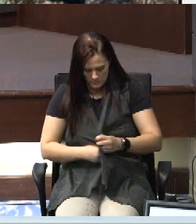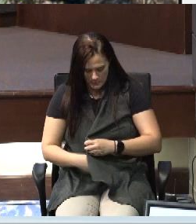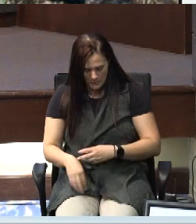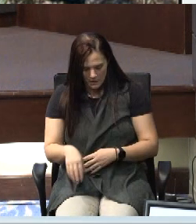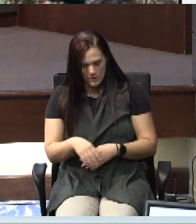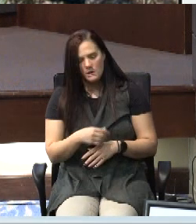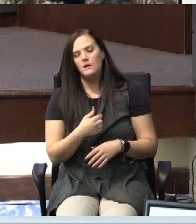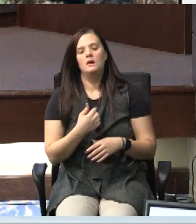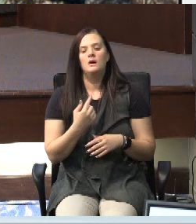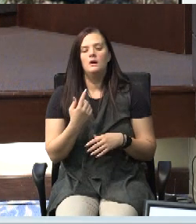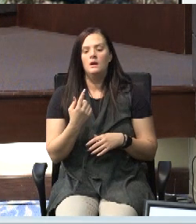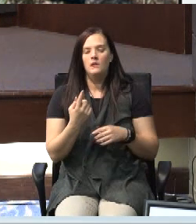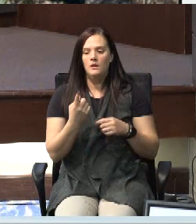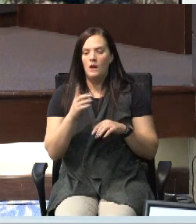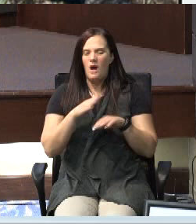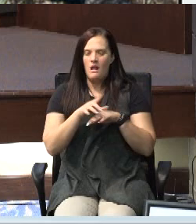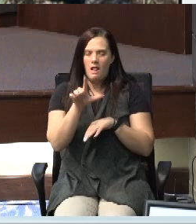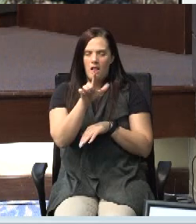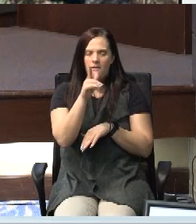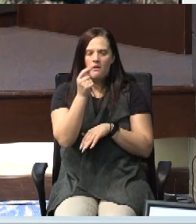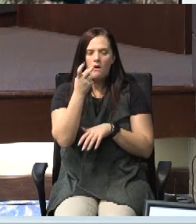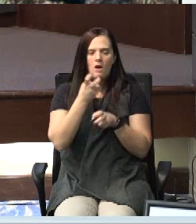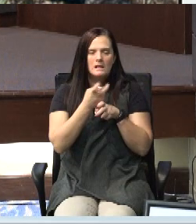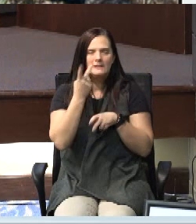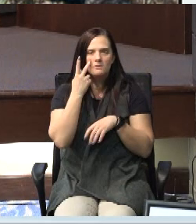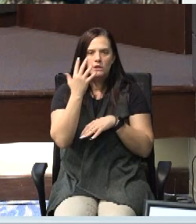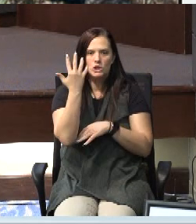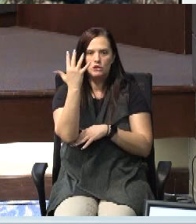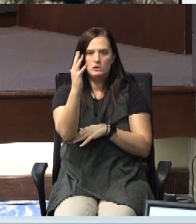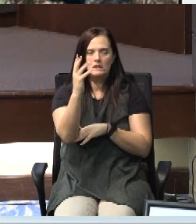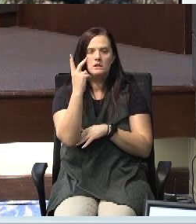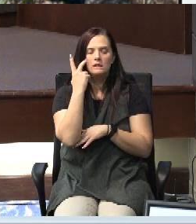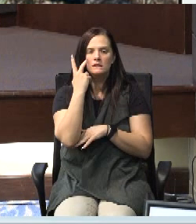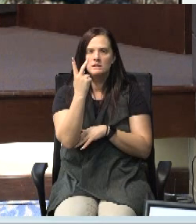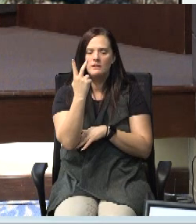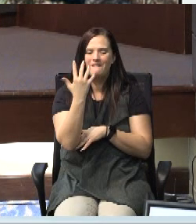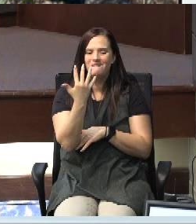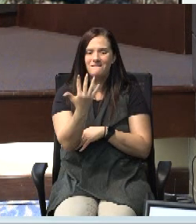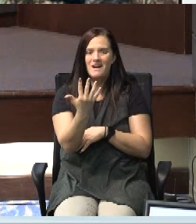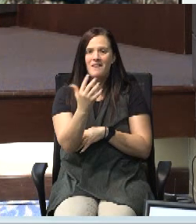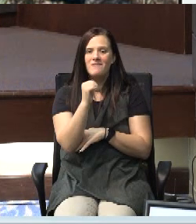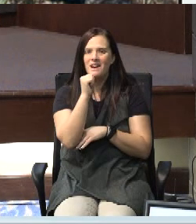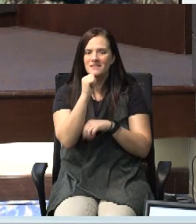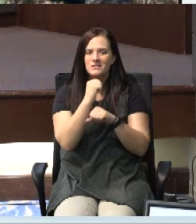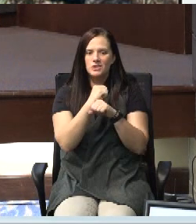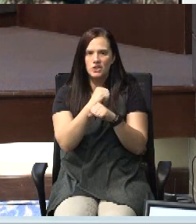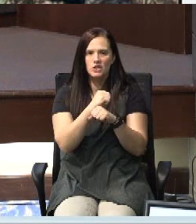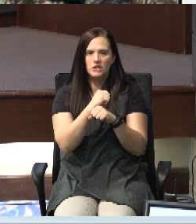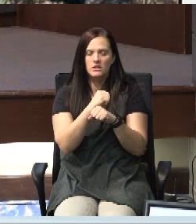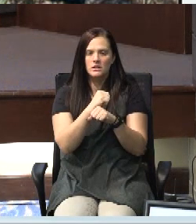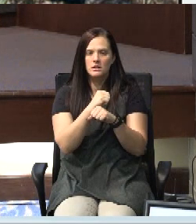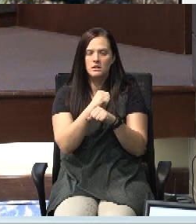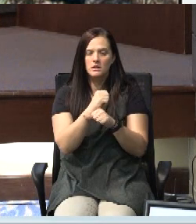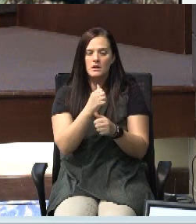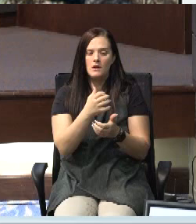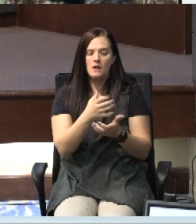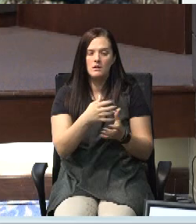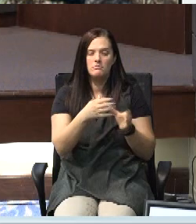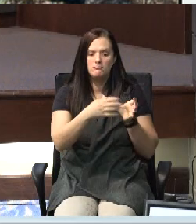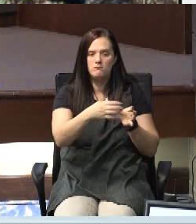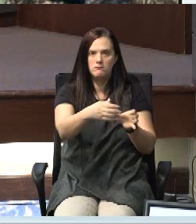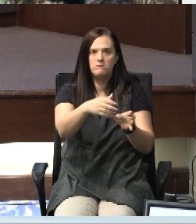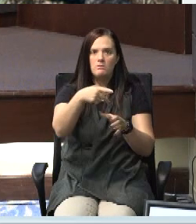The one on the left, and it's kind of hard to see, but in the tree line, there's 5 unsecured bottles of propane.